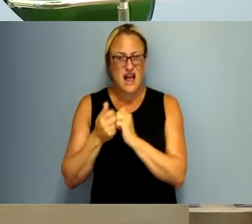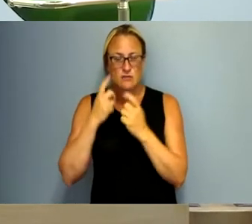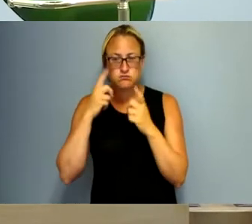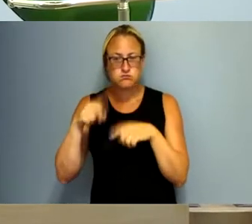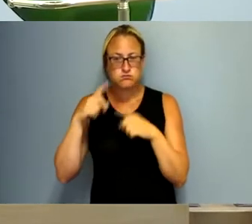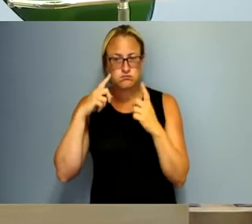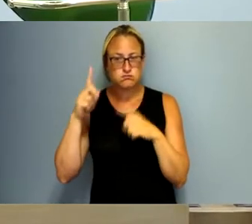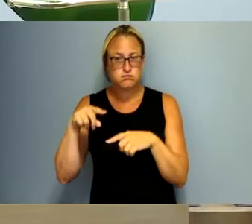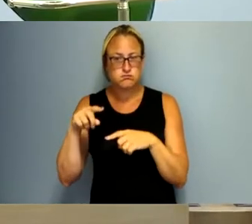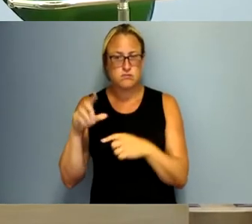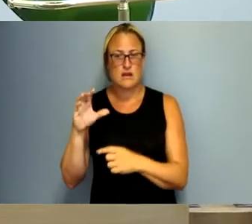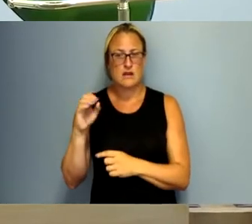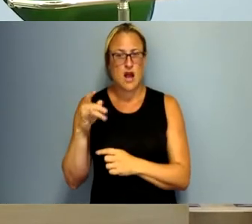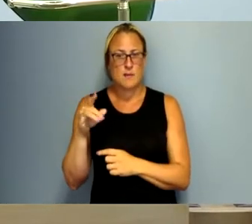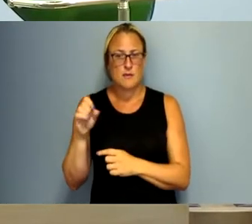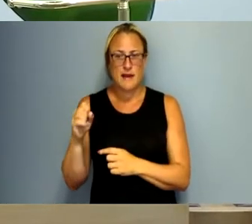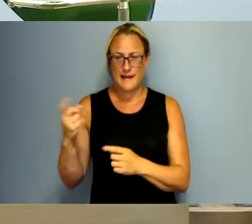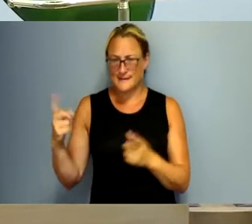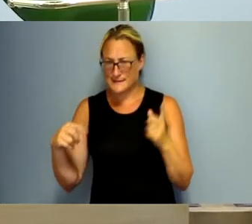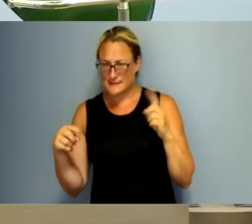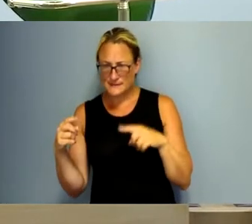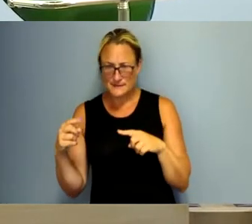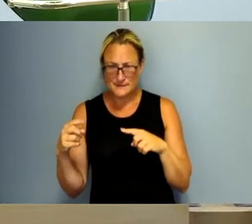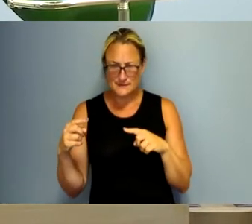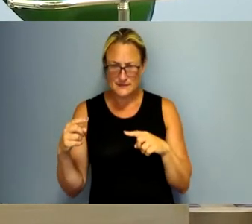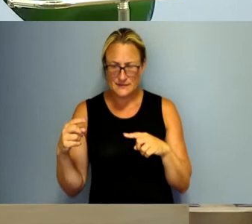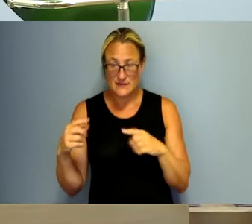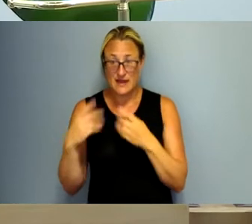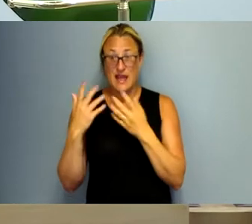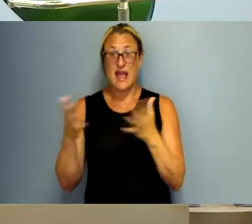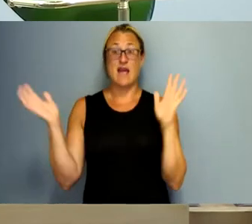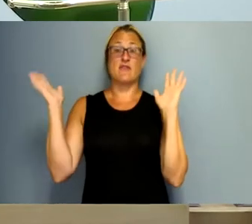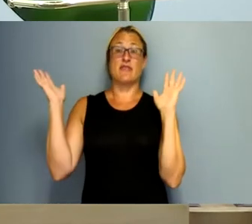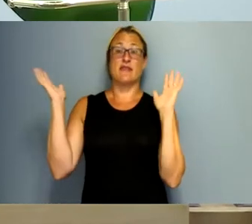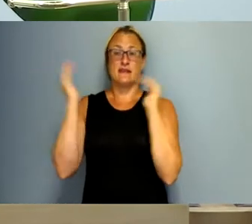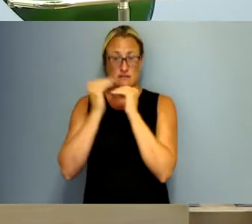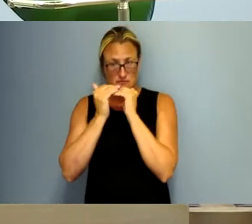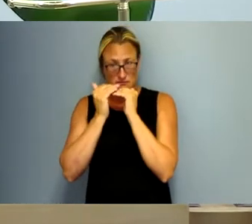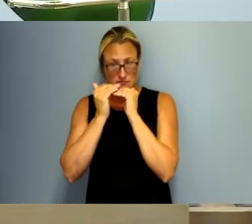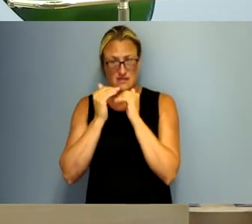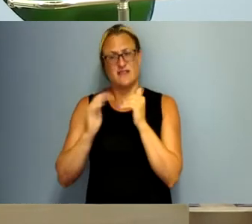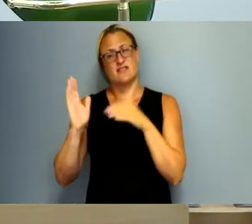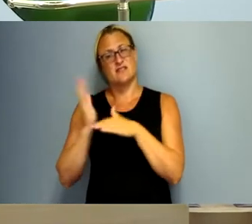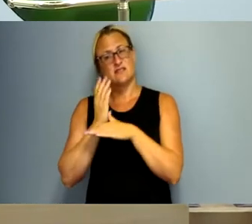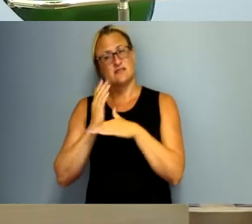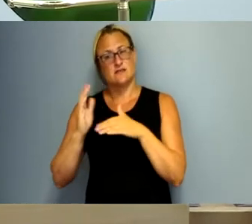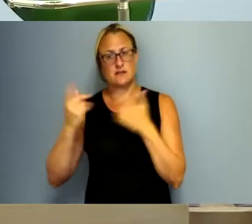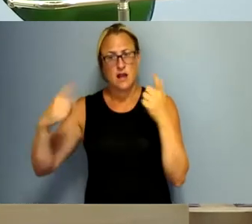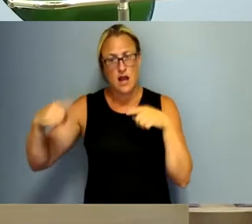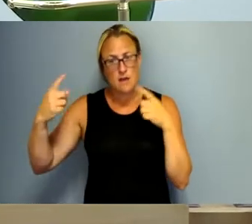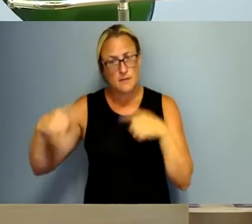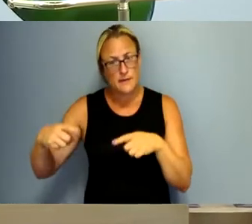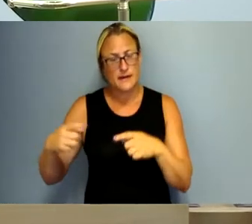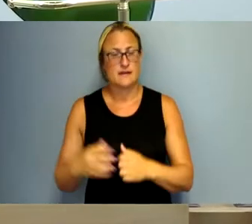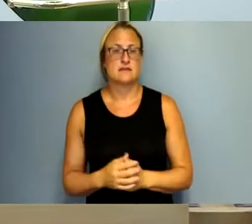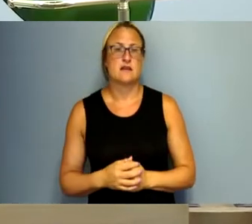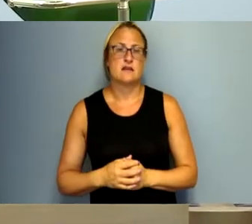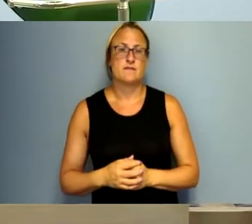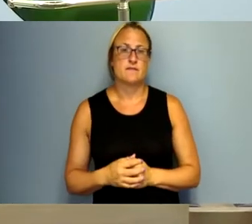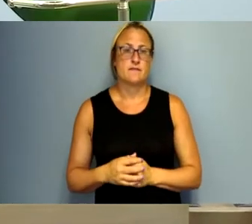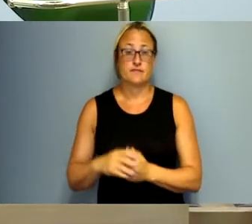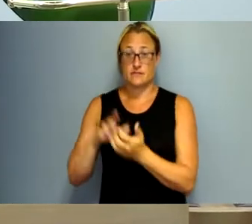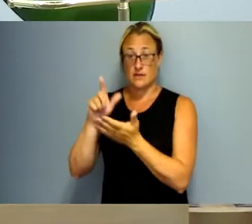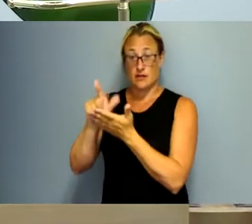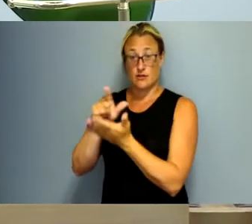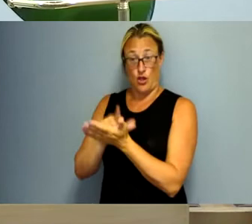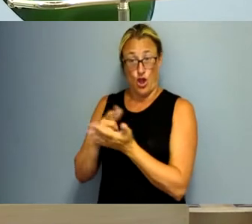this, on right to know and open records. And I think the law as it is now, I